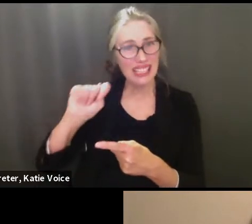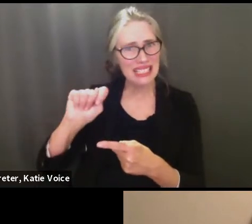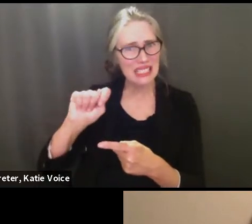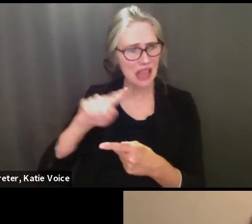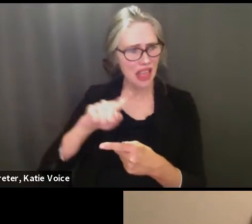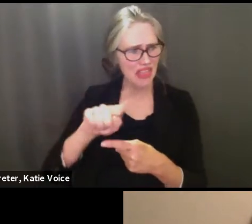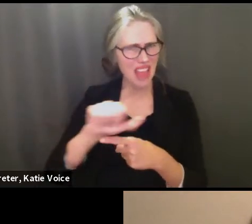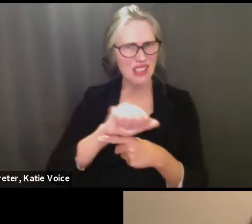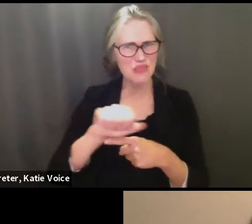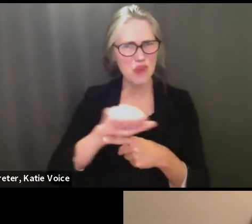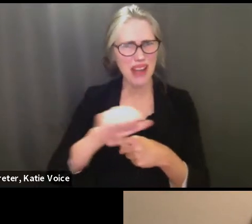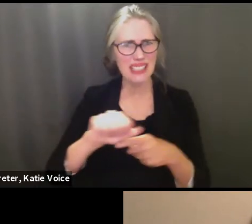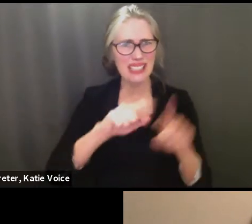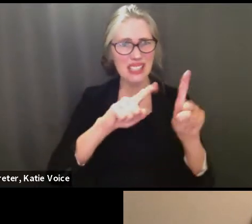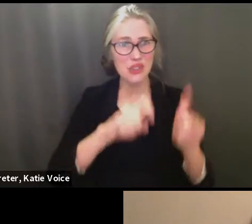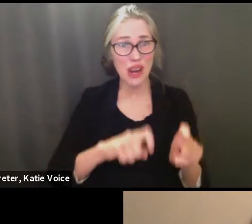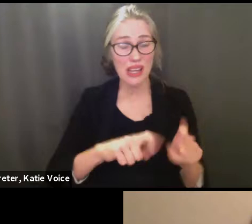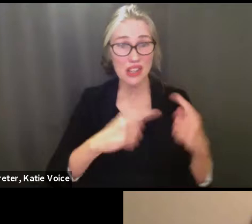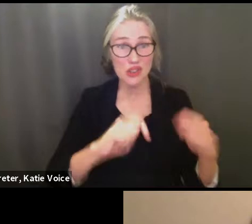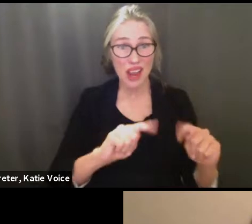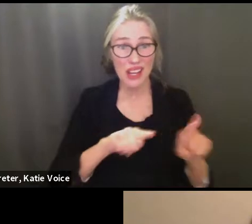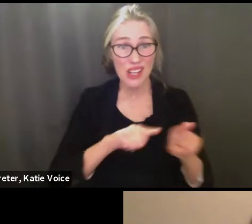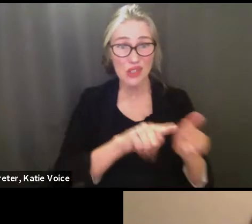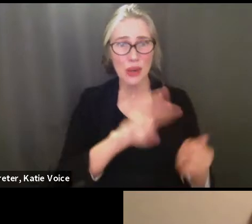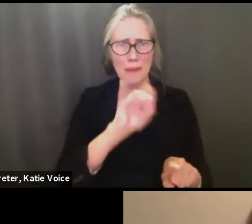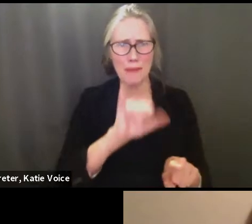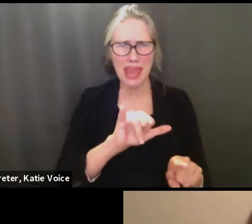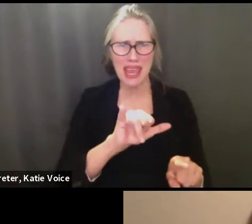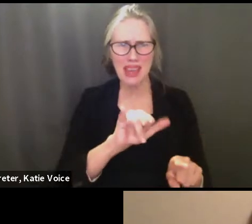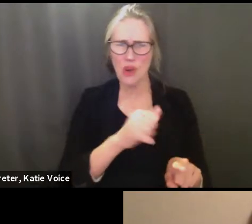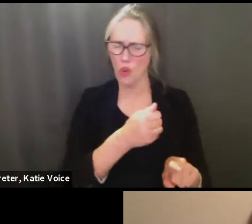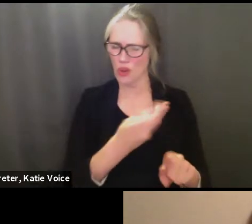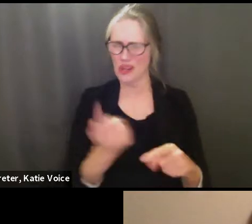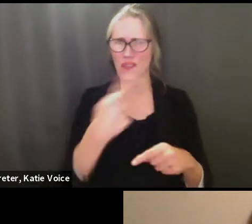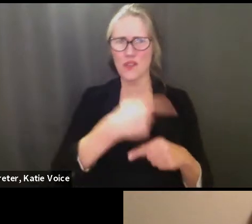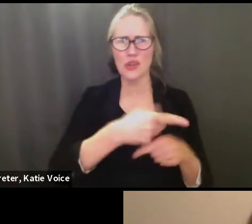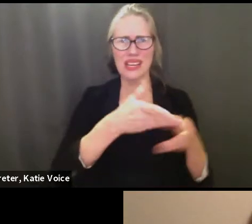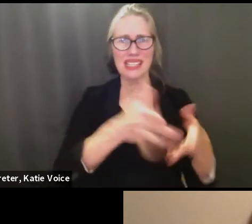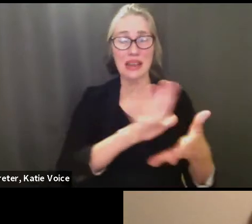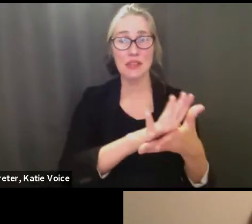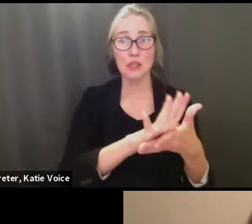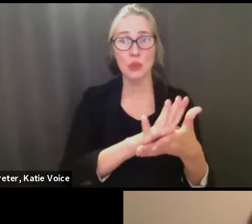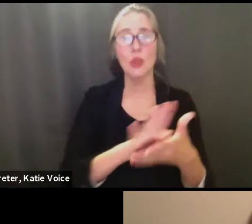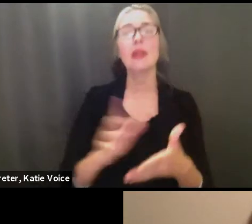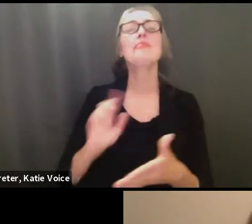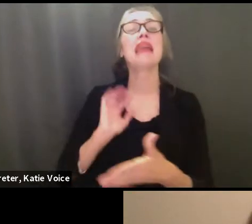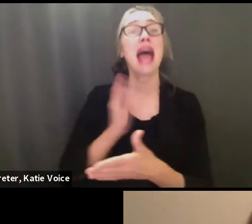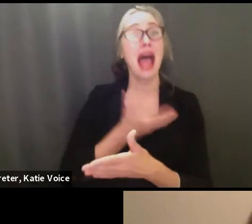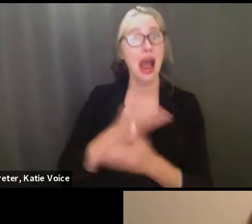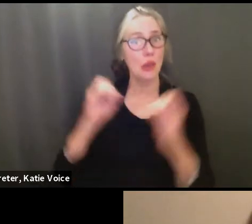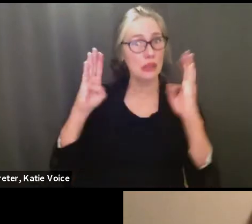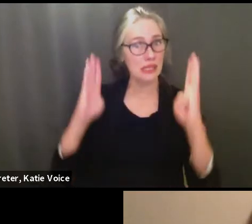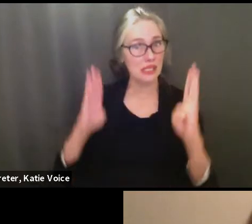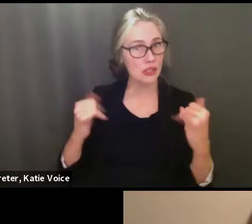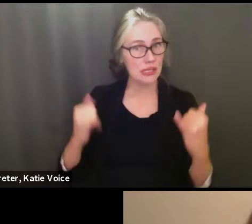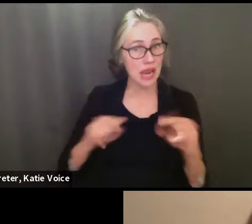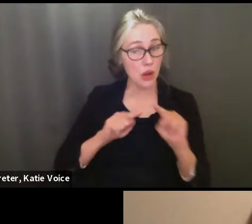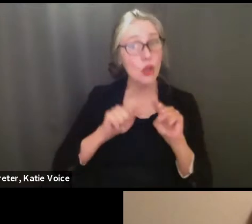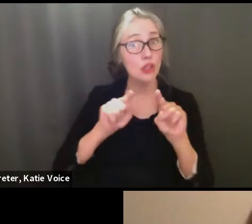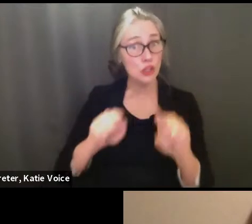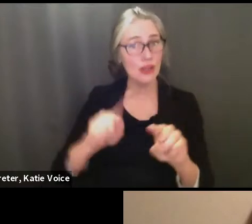days left in school. So our teachers are positioned to, within these final days of school, and these are secondary teachers